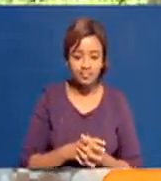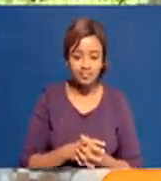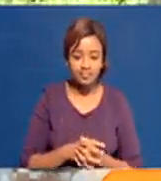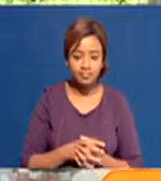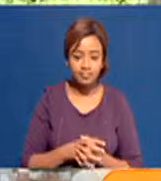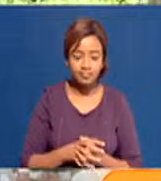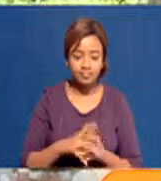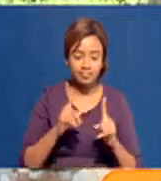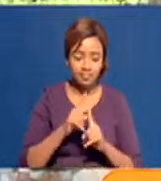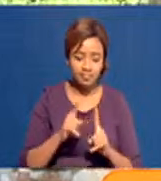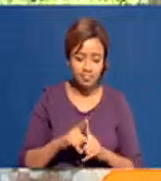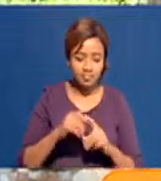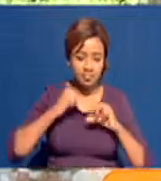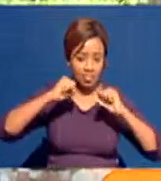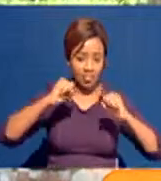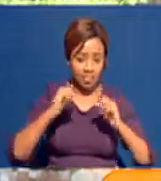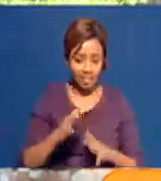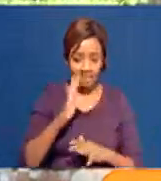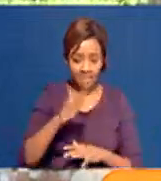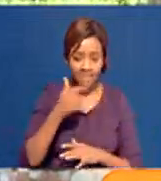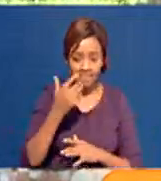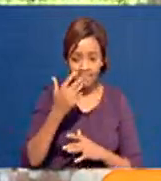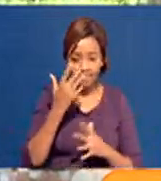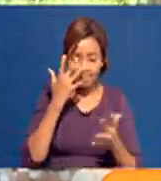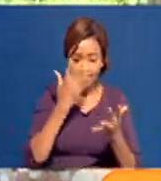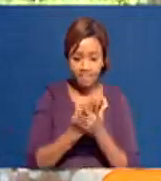an officer from prisons.